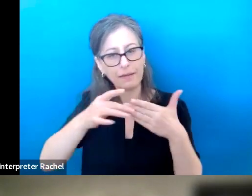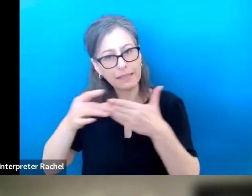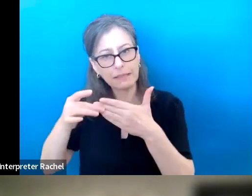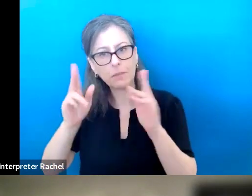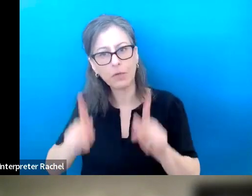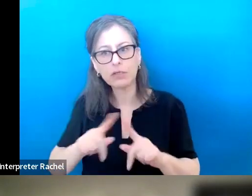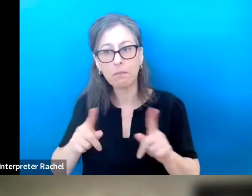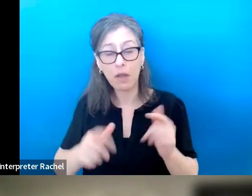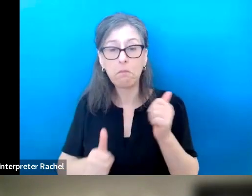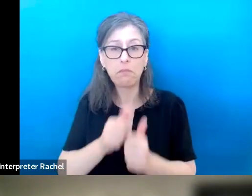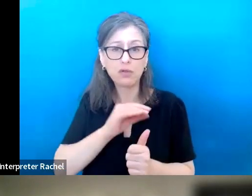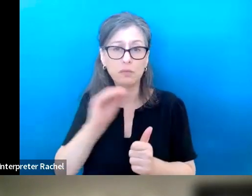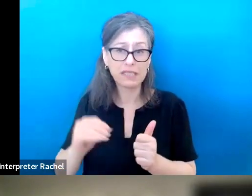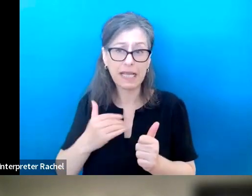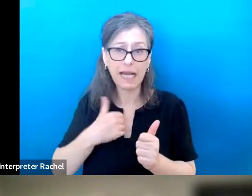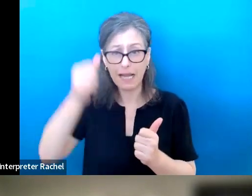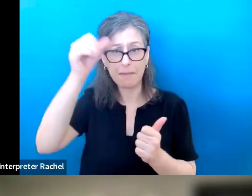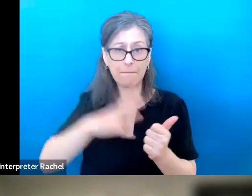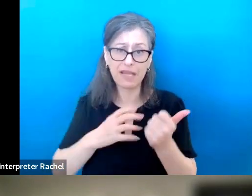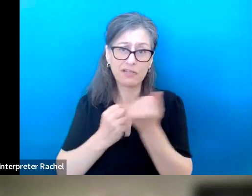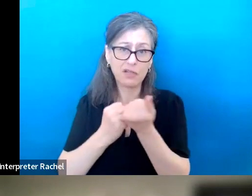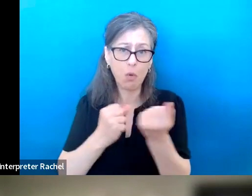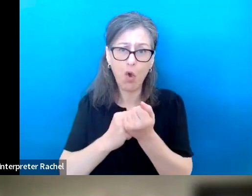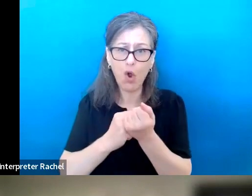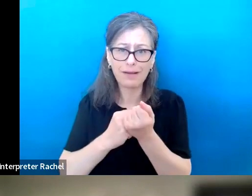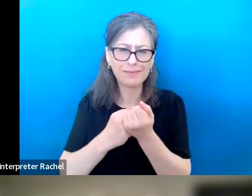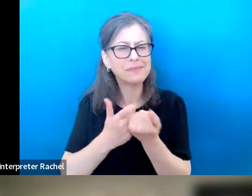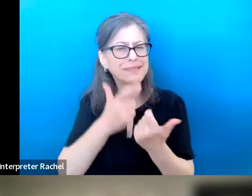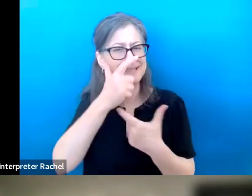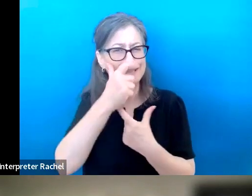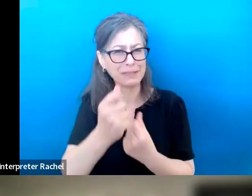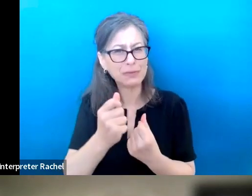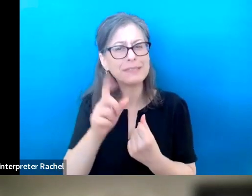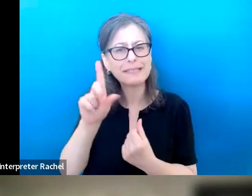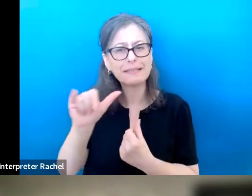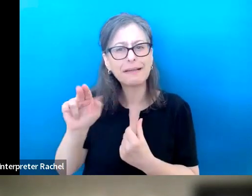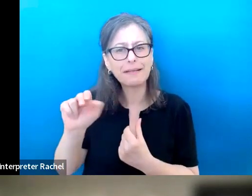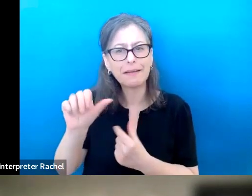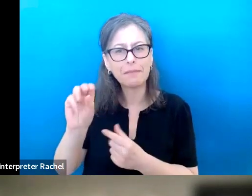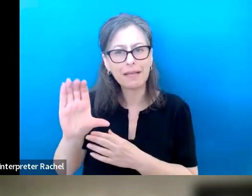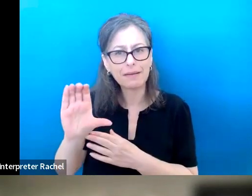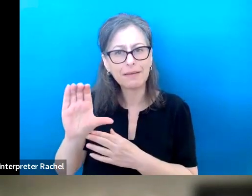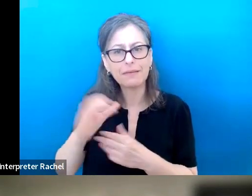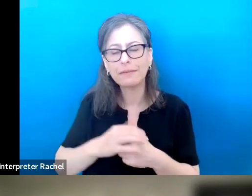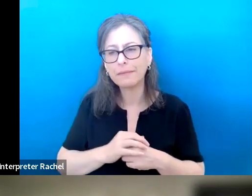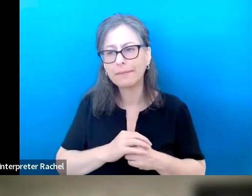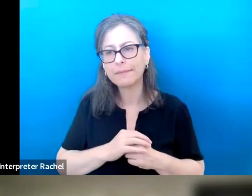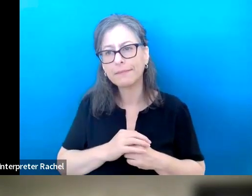largely supported by by men. So it was a kind of interesting dynamic. But